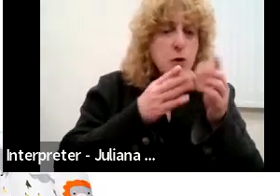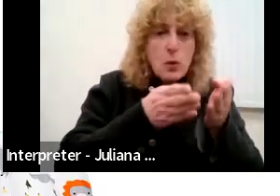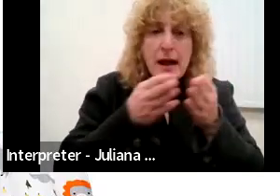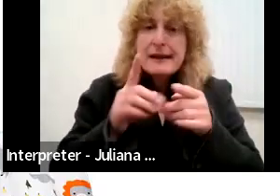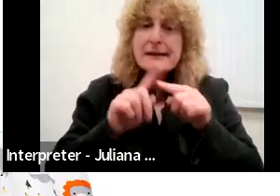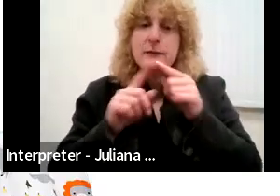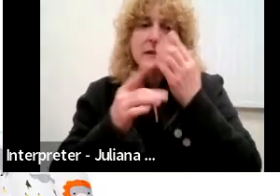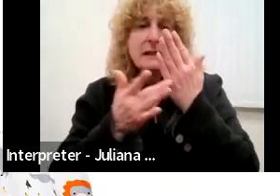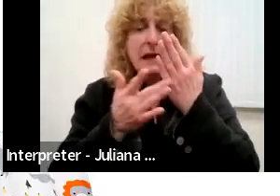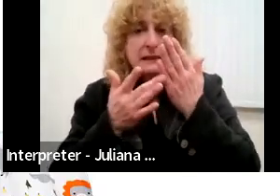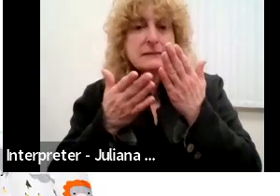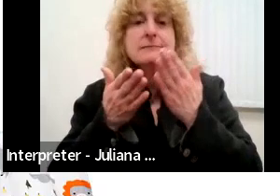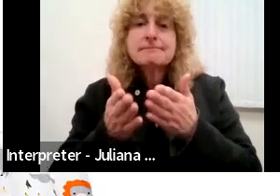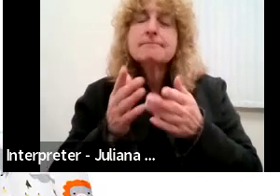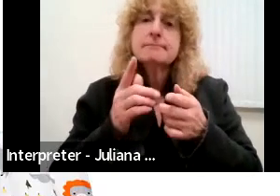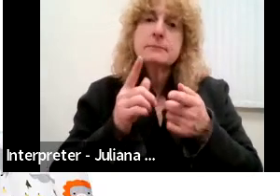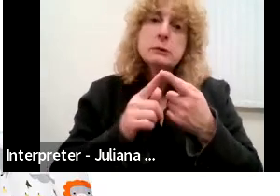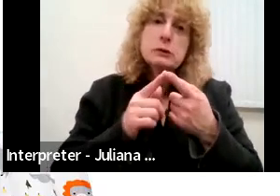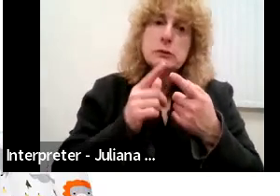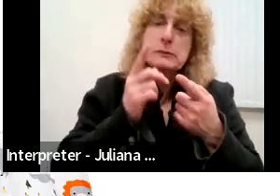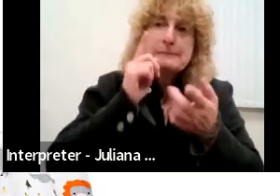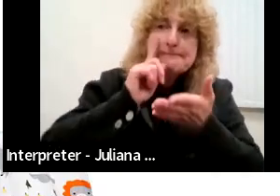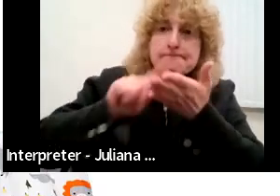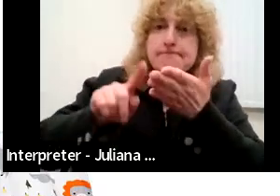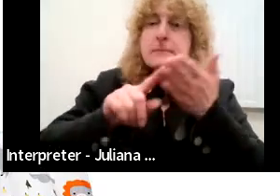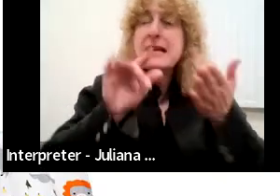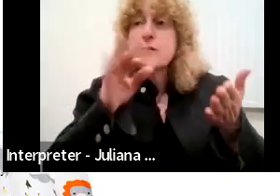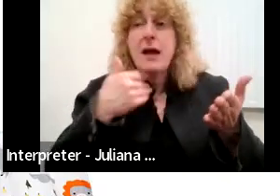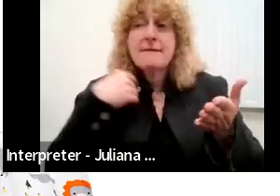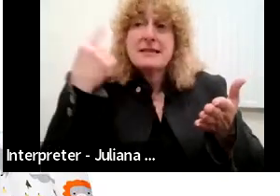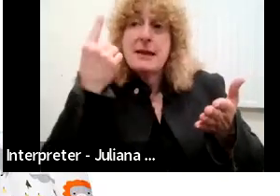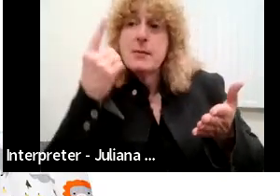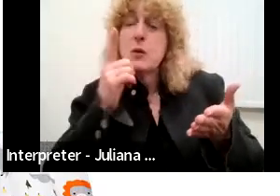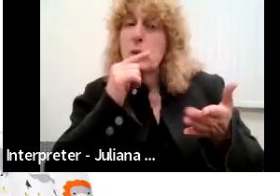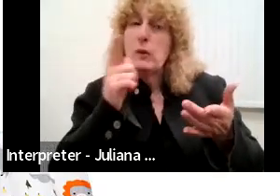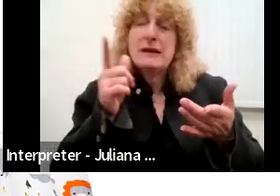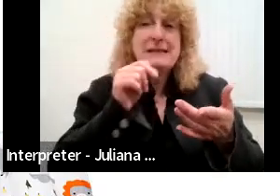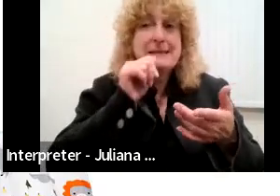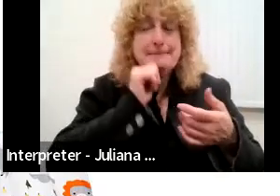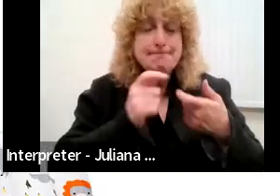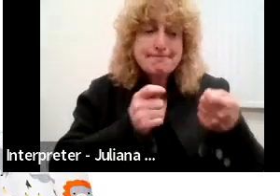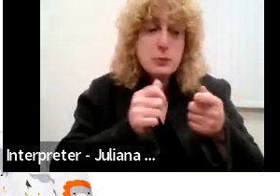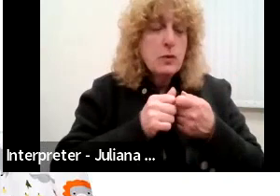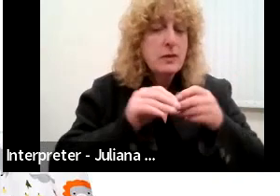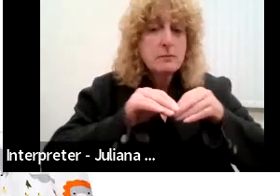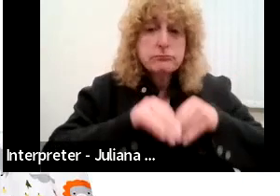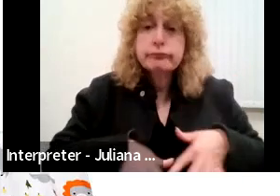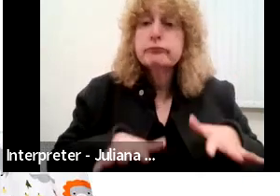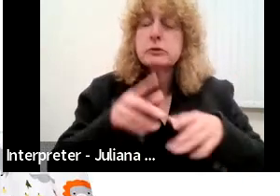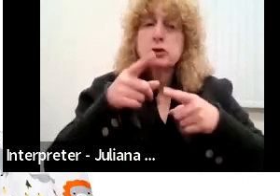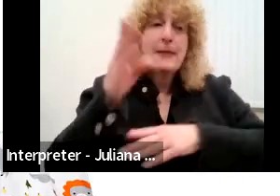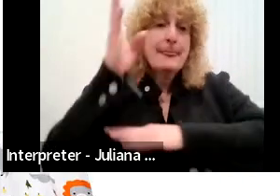possibly explore when you have someone that is dealing with day and nighttime incontinence. So